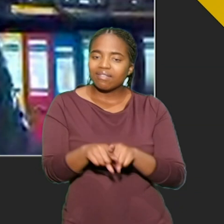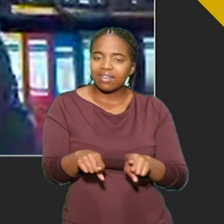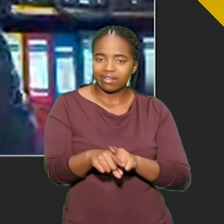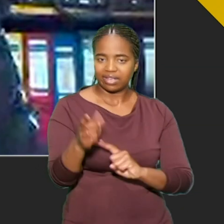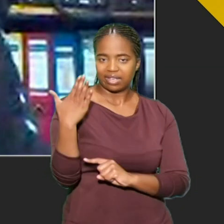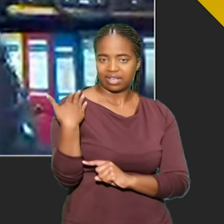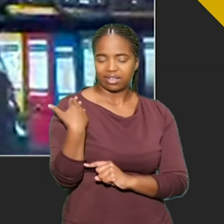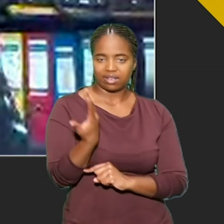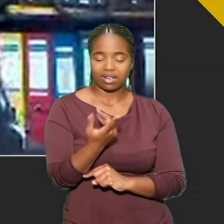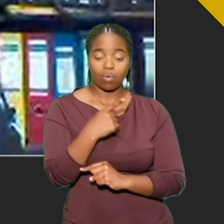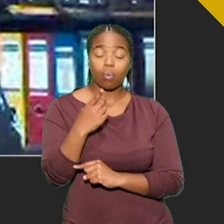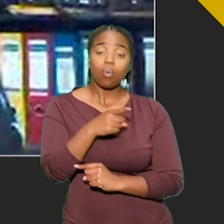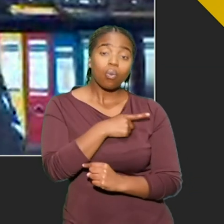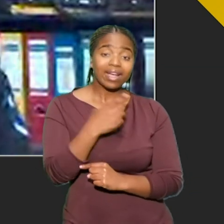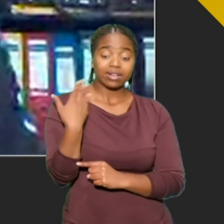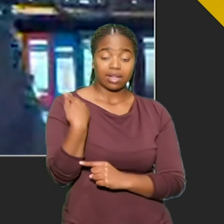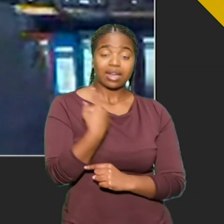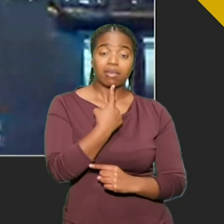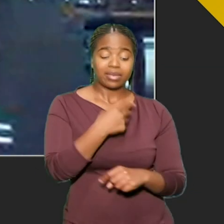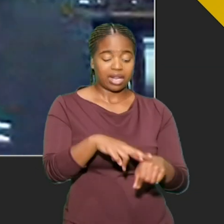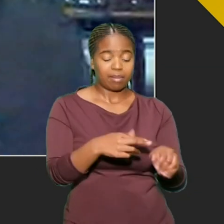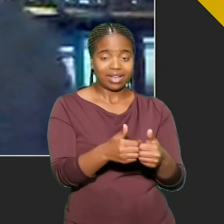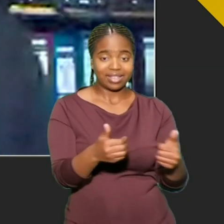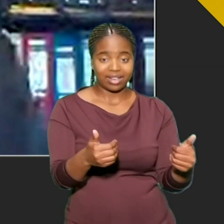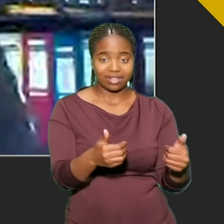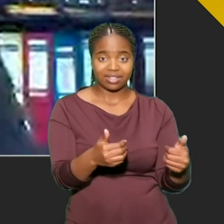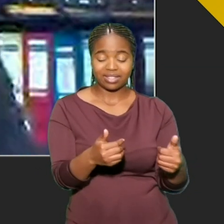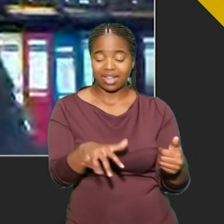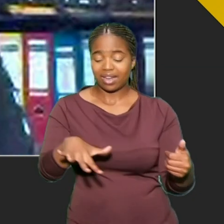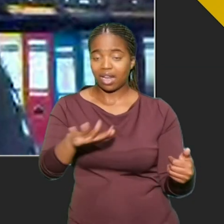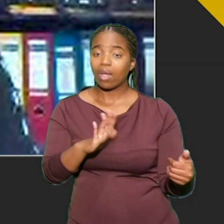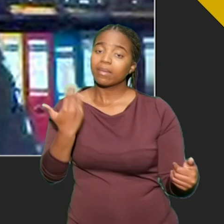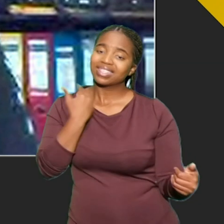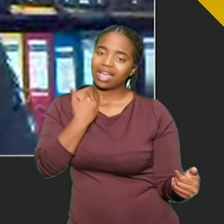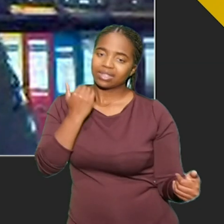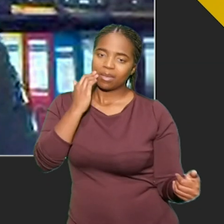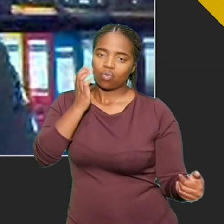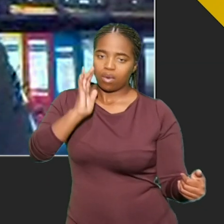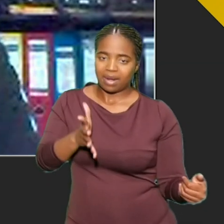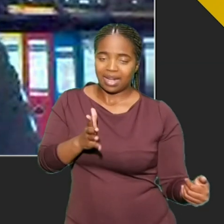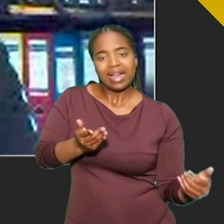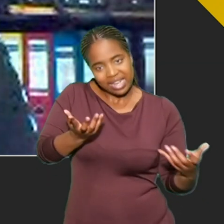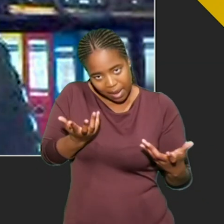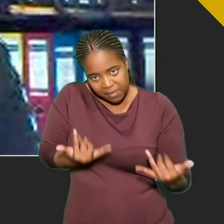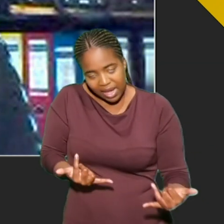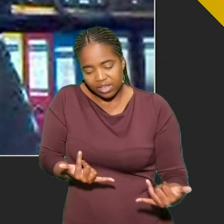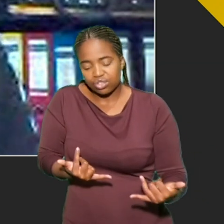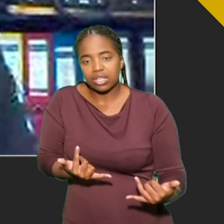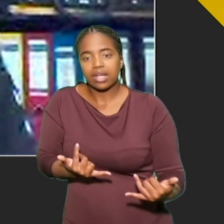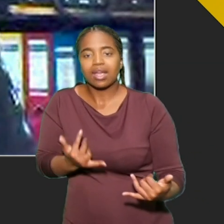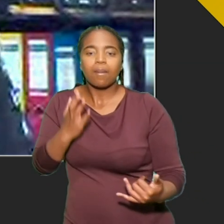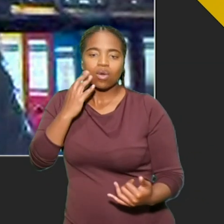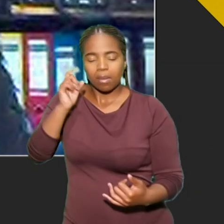as a kind of sea change in Zela, as planning ayo. To be honest.